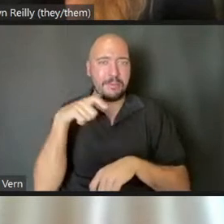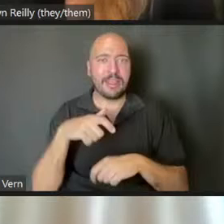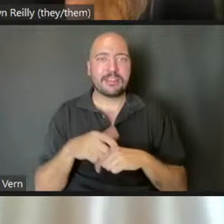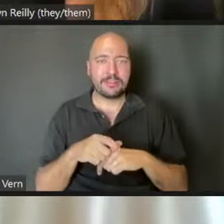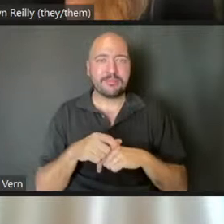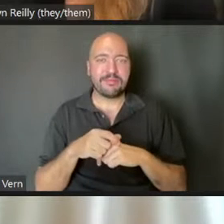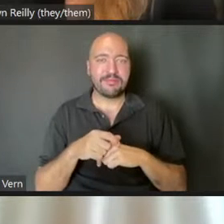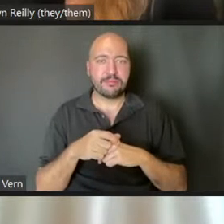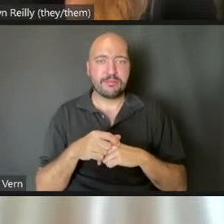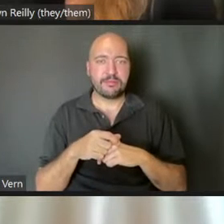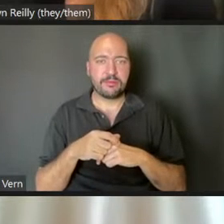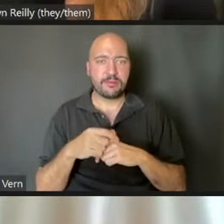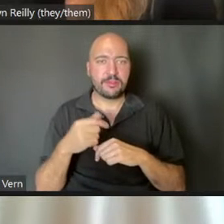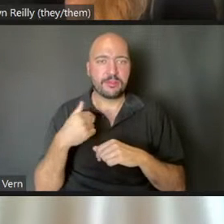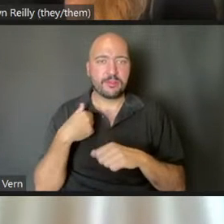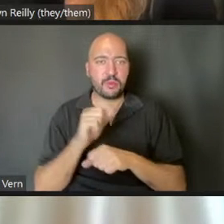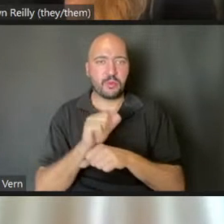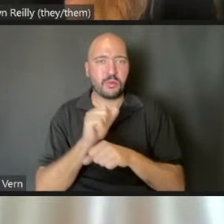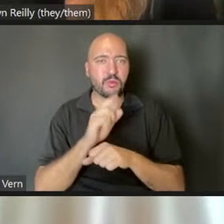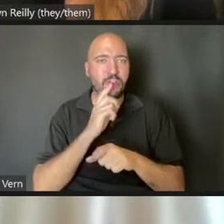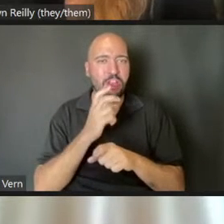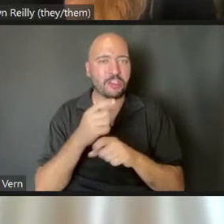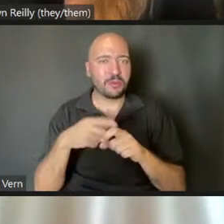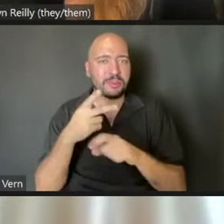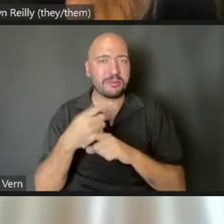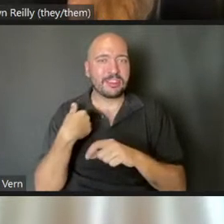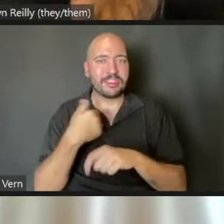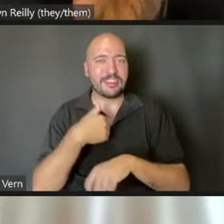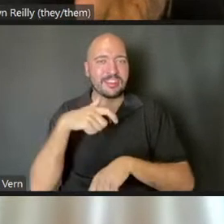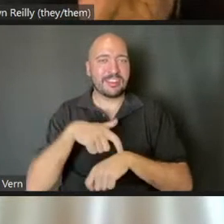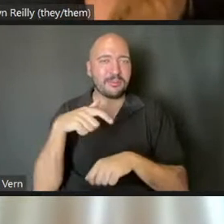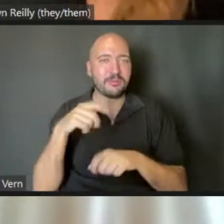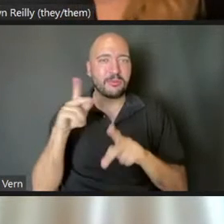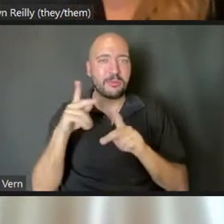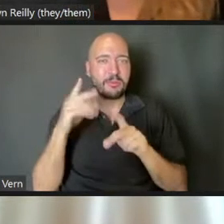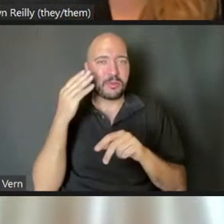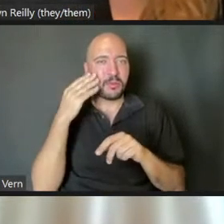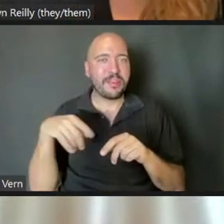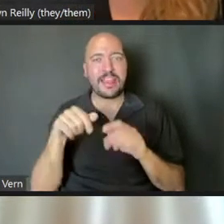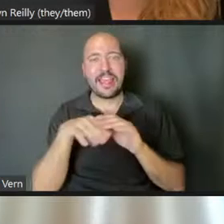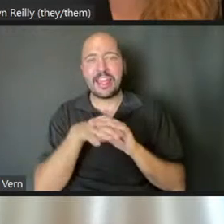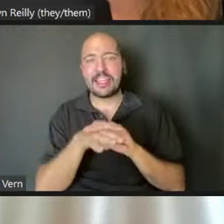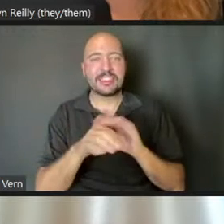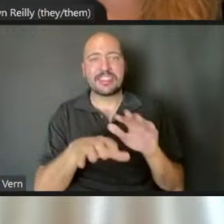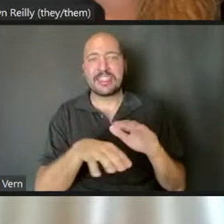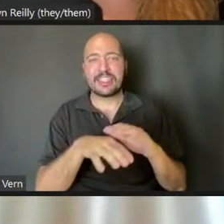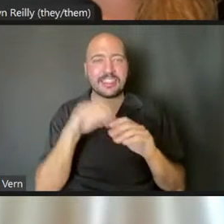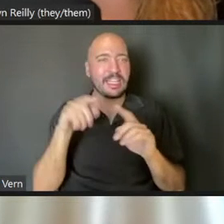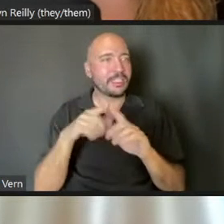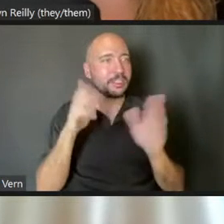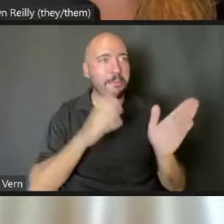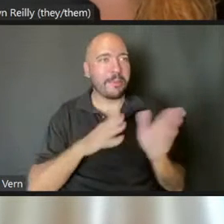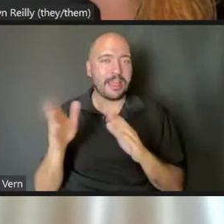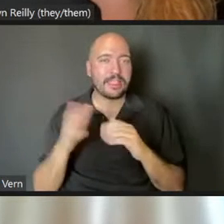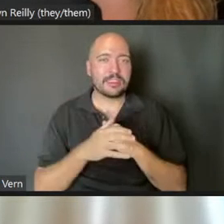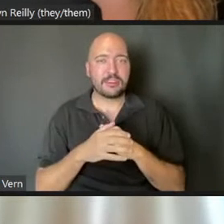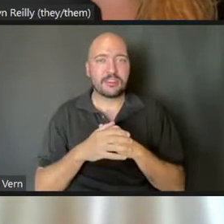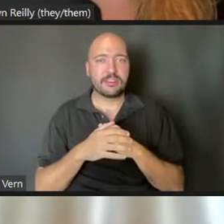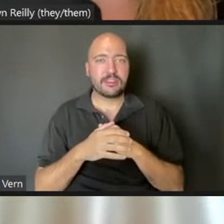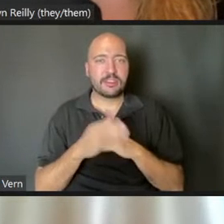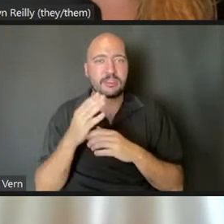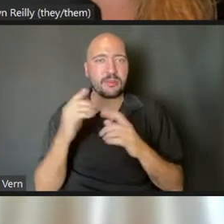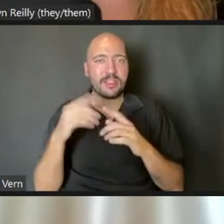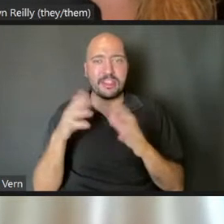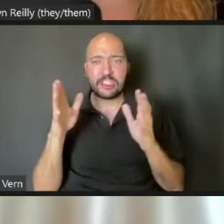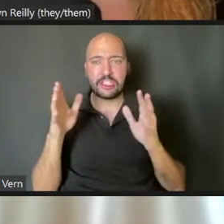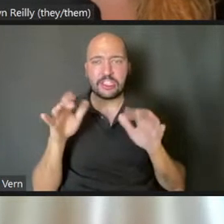time. I work really hard to keep us at time so that people know they can enter and exit as planned. Somebody in the